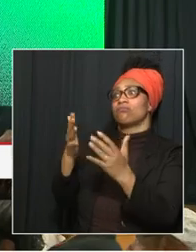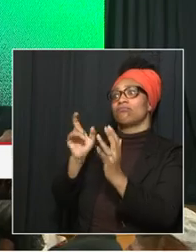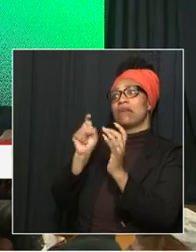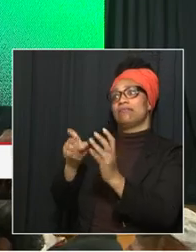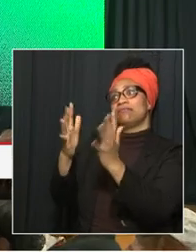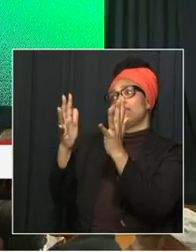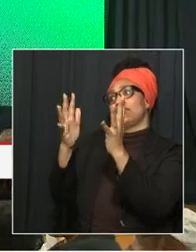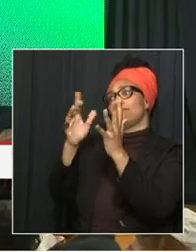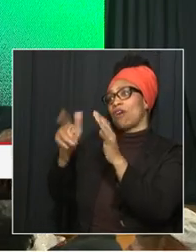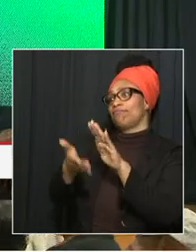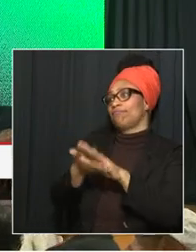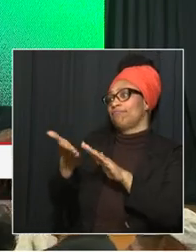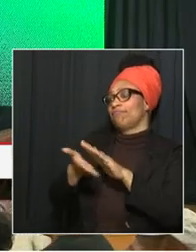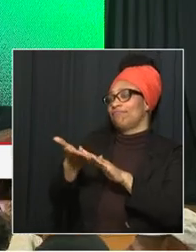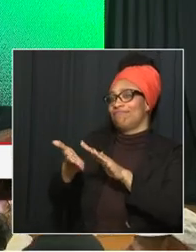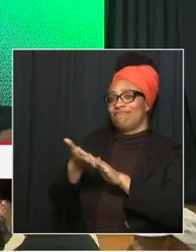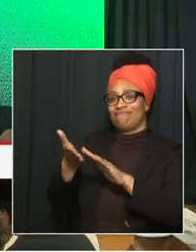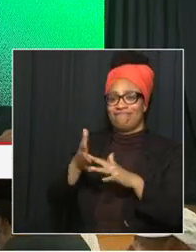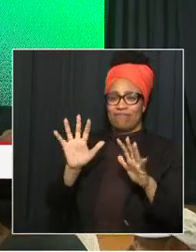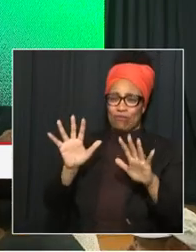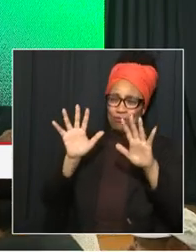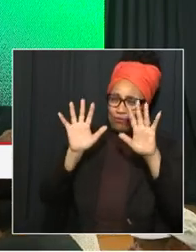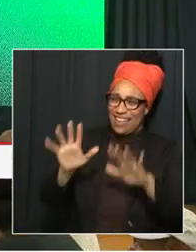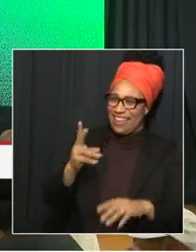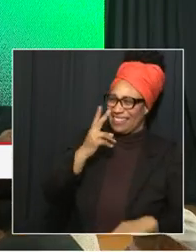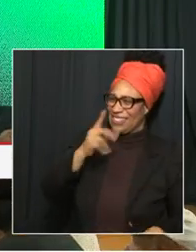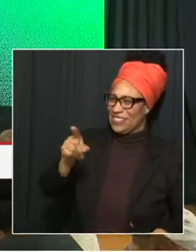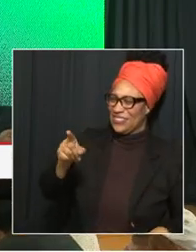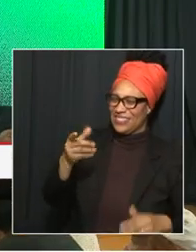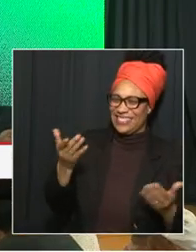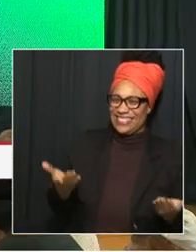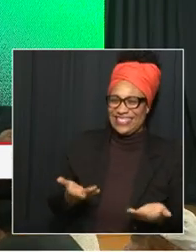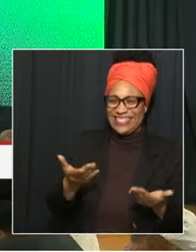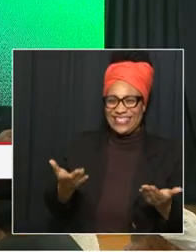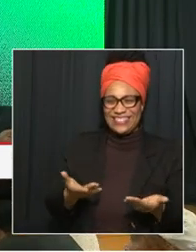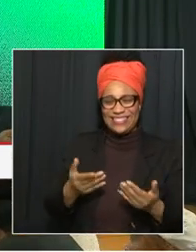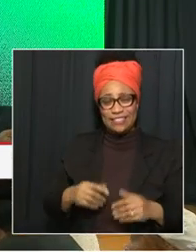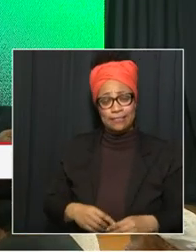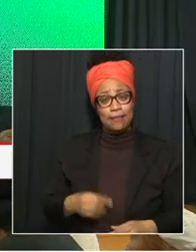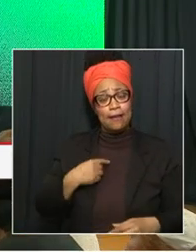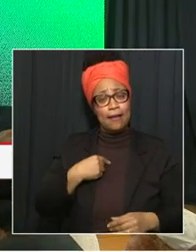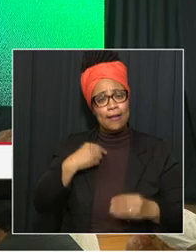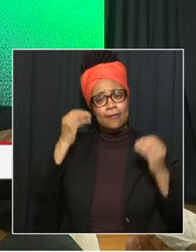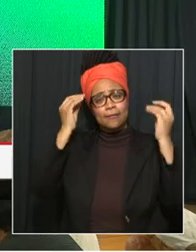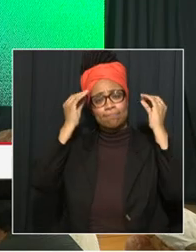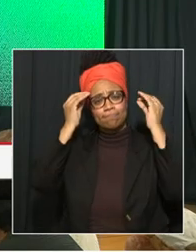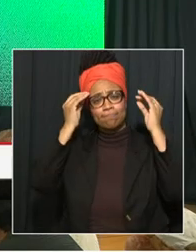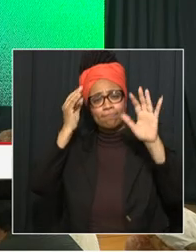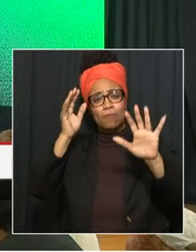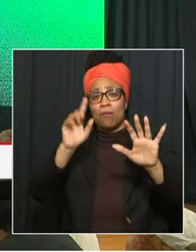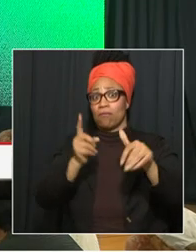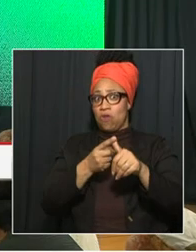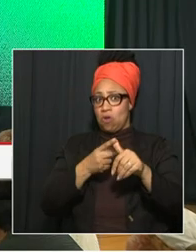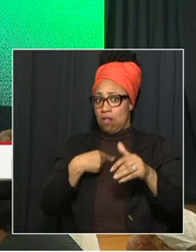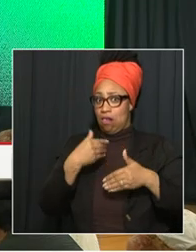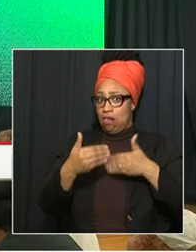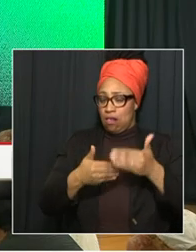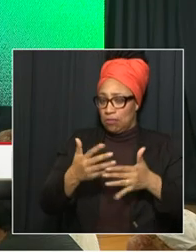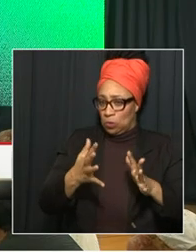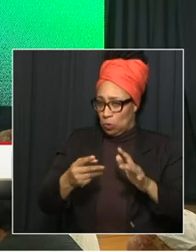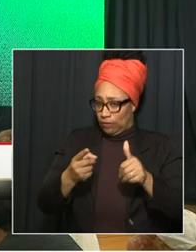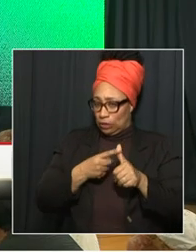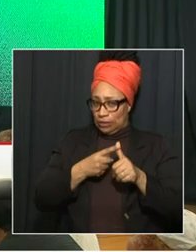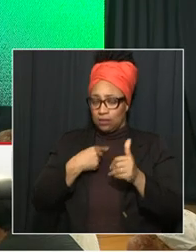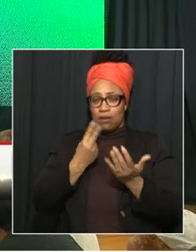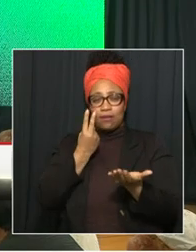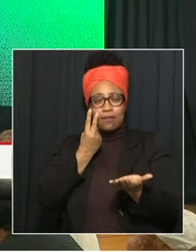It's always good to see you. And I thought before we get started, we would just remember a friend of Ward 4 and a